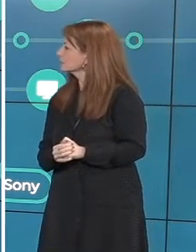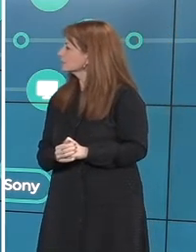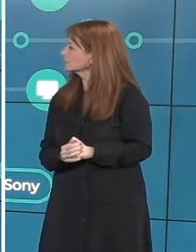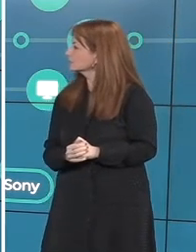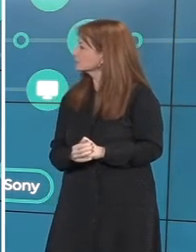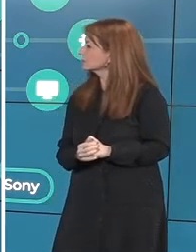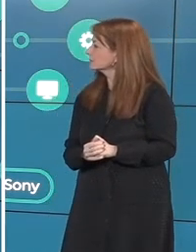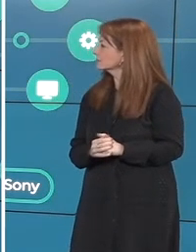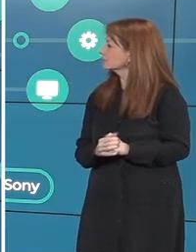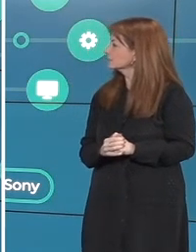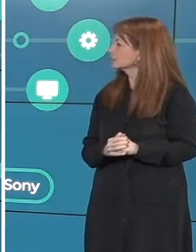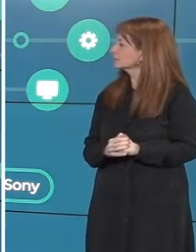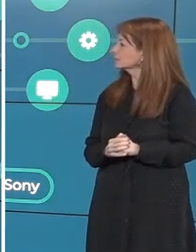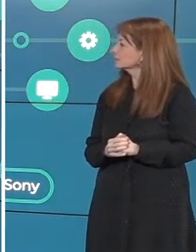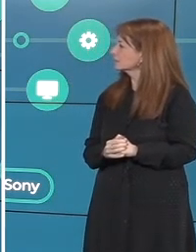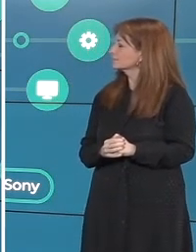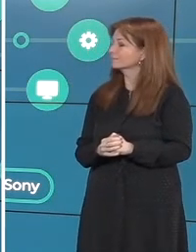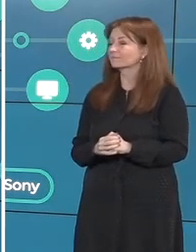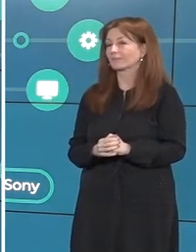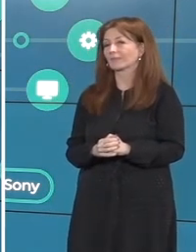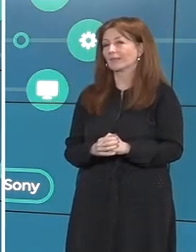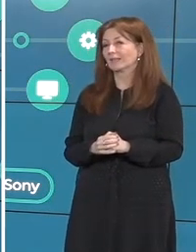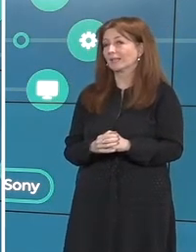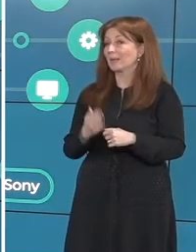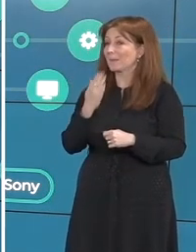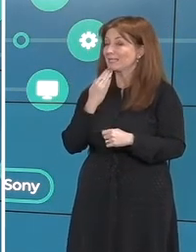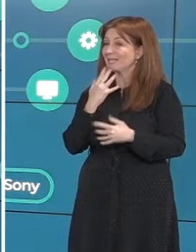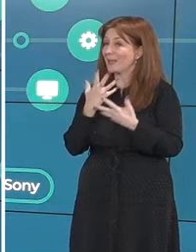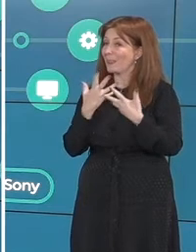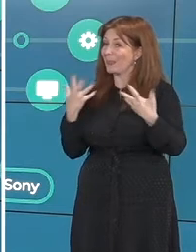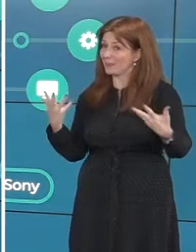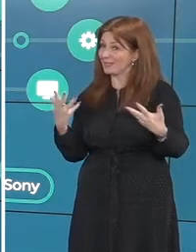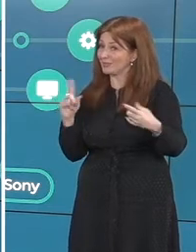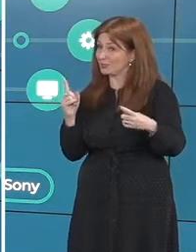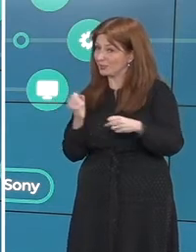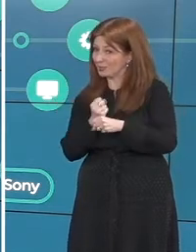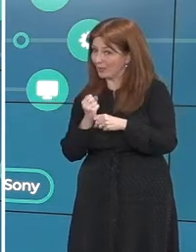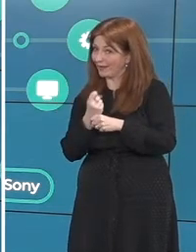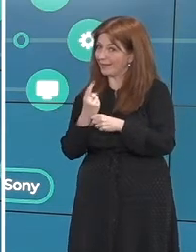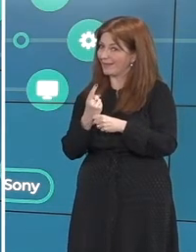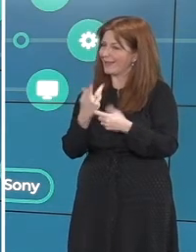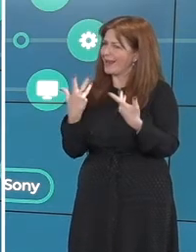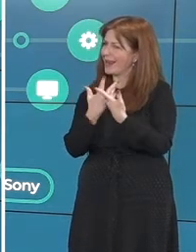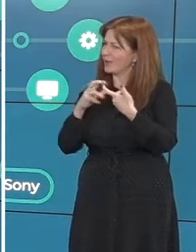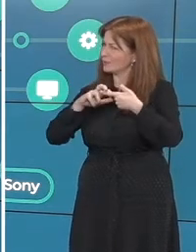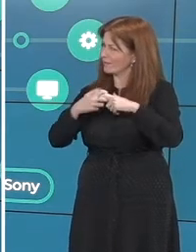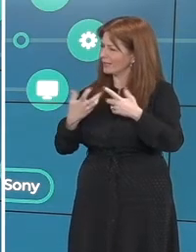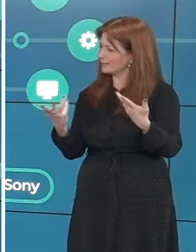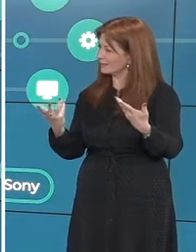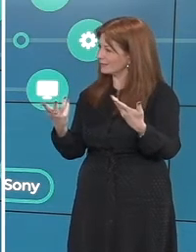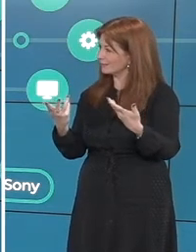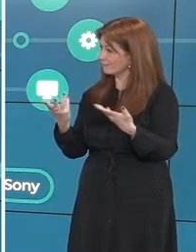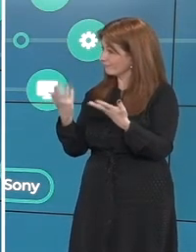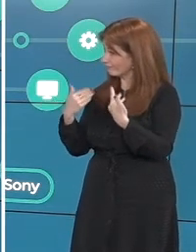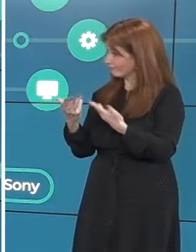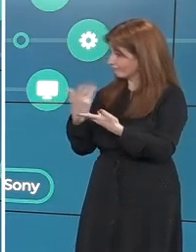was the biggest mistake, and what did you learn about fixing it? How did you fix it? Maybe can you share something